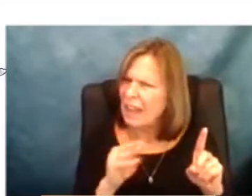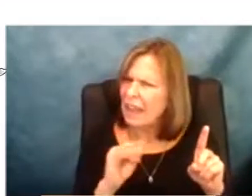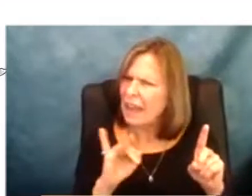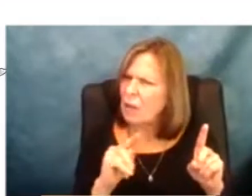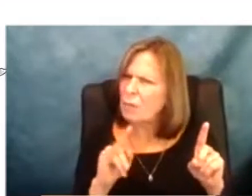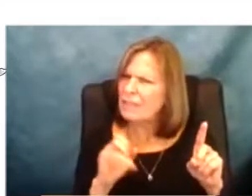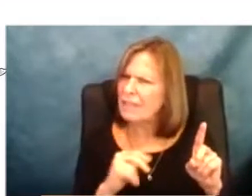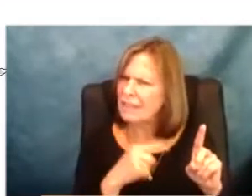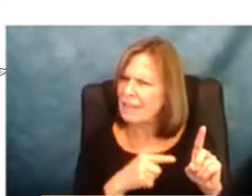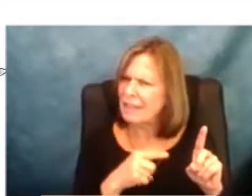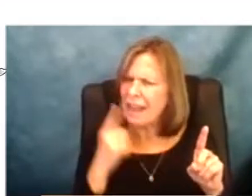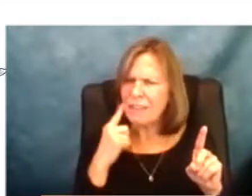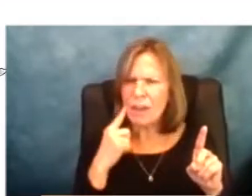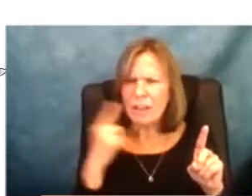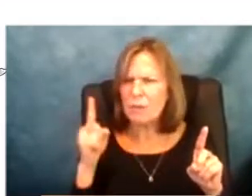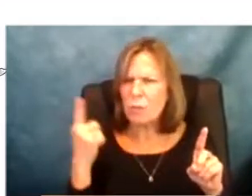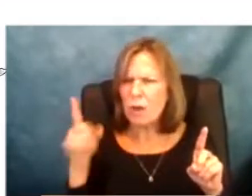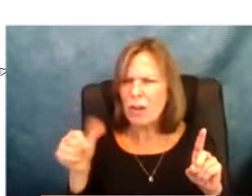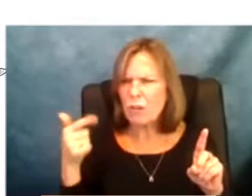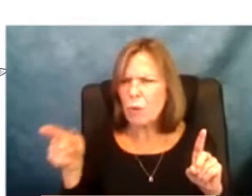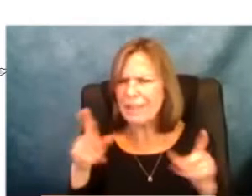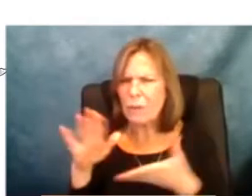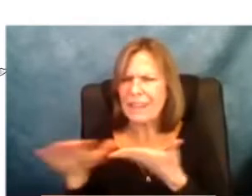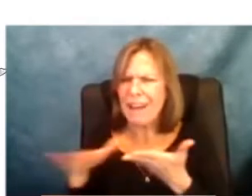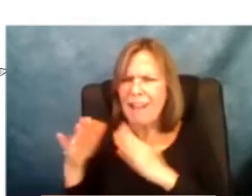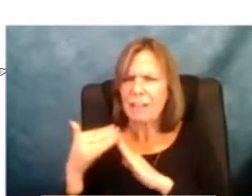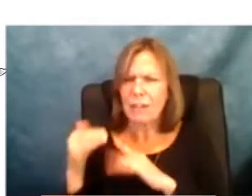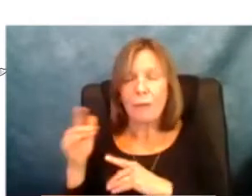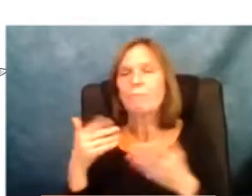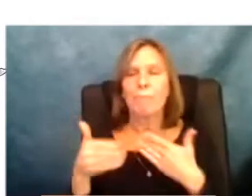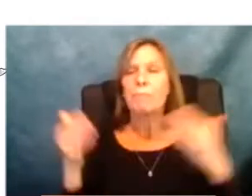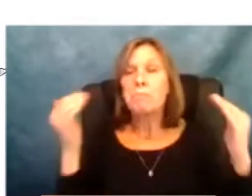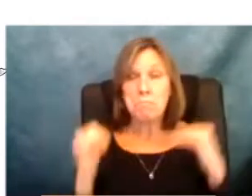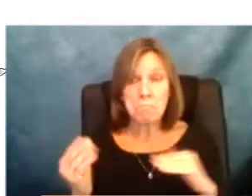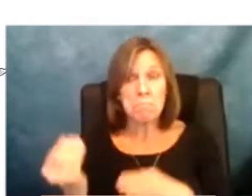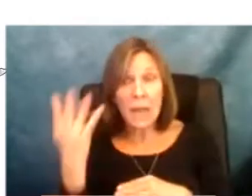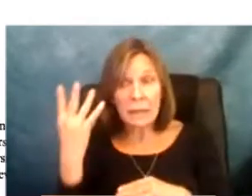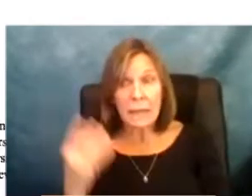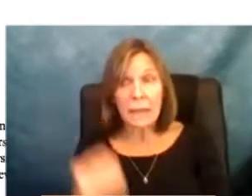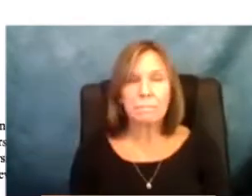college town. I thought maybe there'd be one there. Could you go to the next slide, Lily?